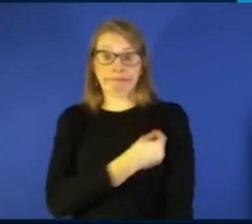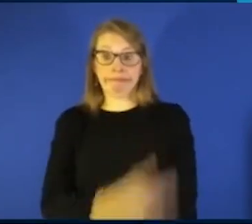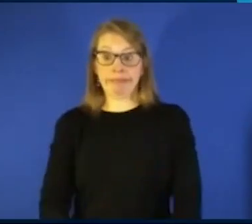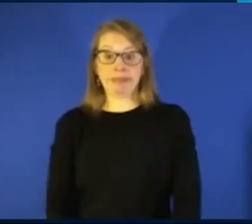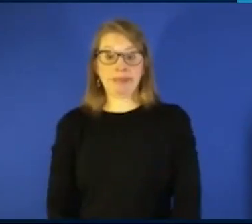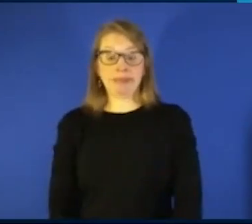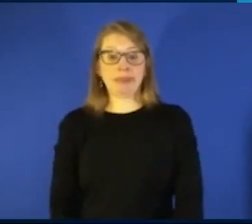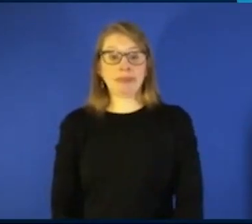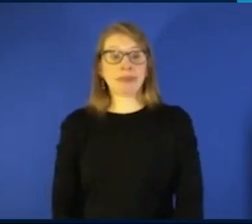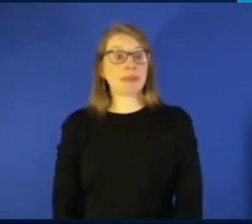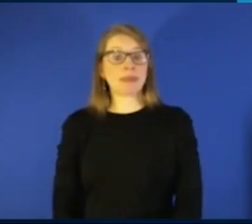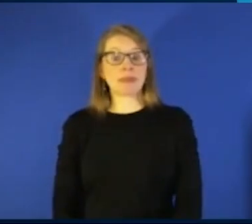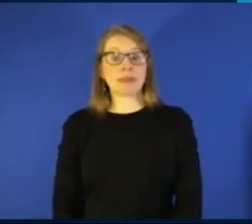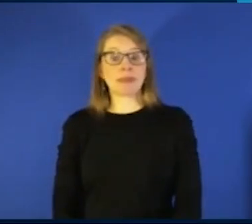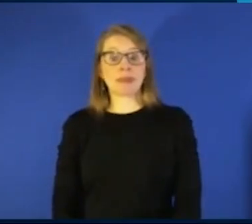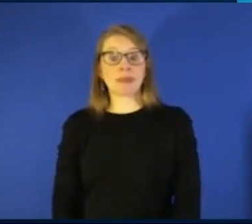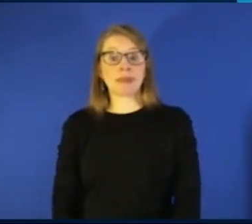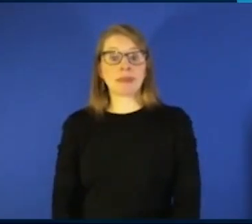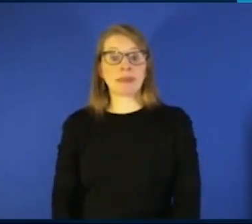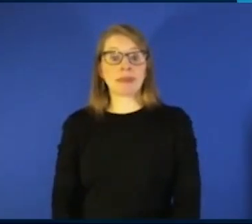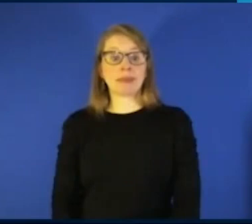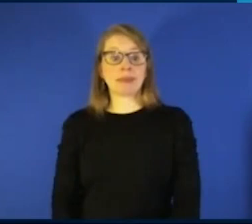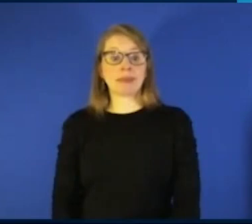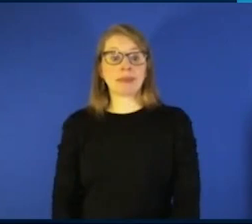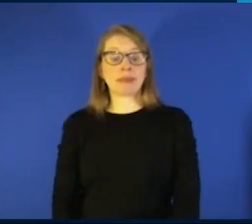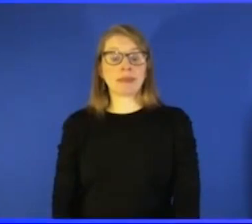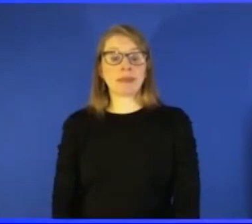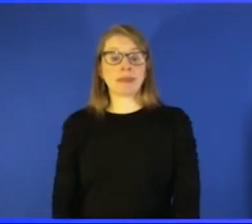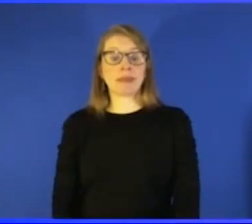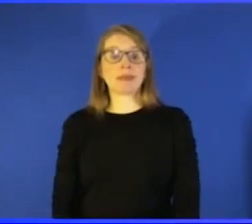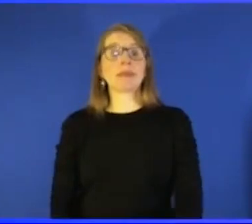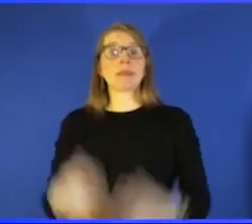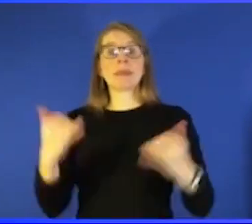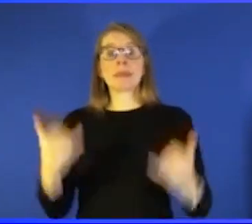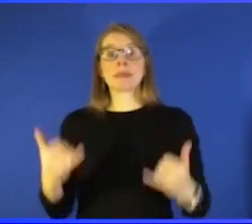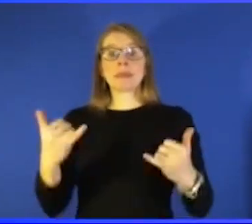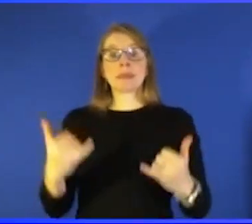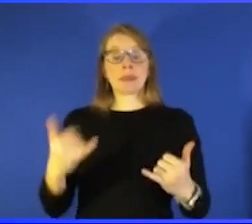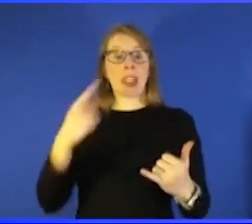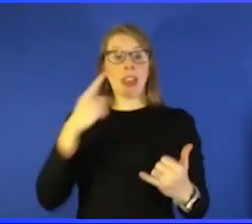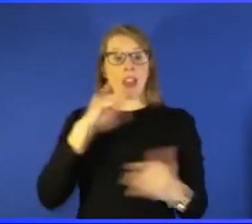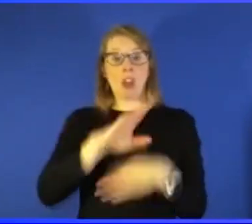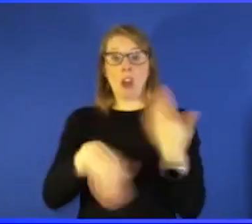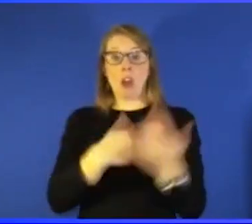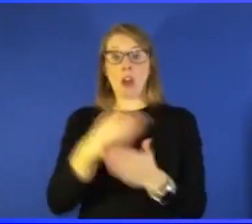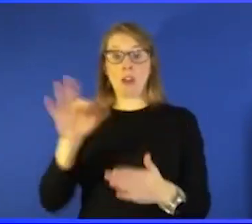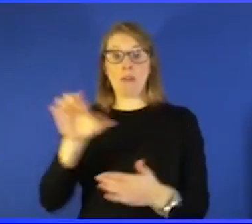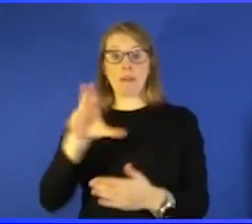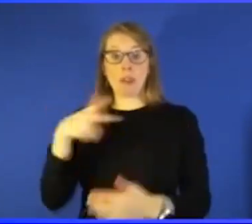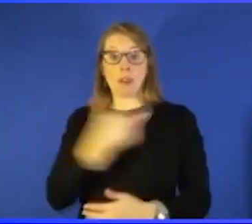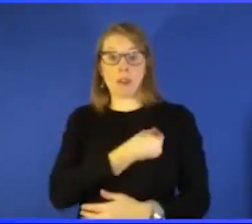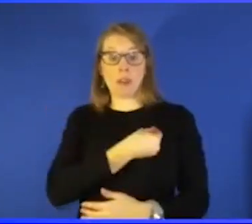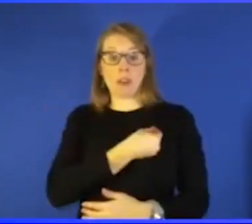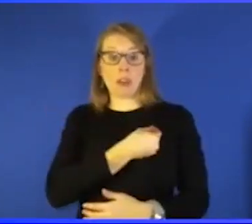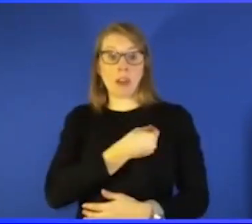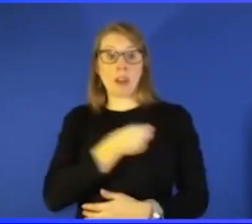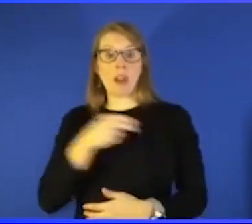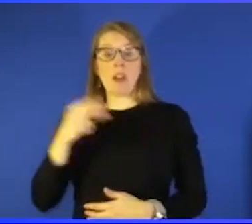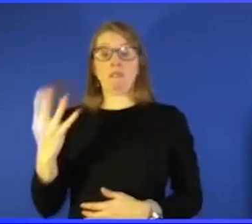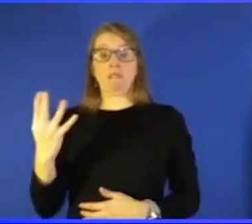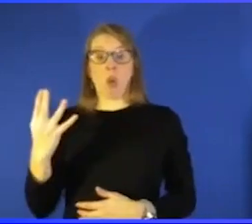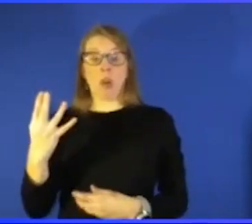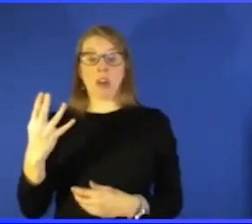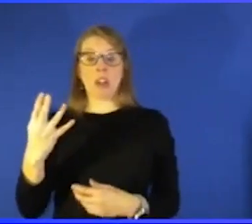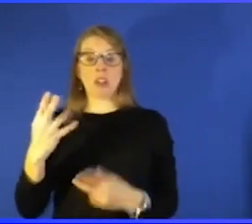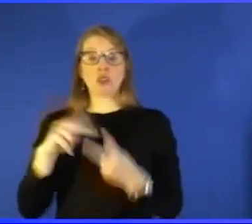Dr. Hawk? Yeah, so it is two. So now I think all of the flu vaccines have moved to quadrivalent, meaning that there are 4 strains